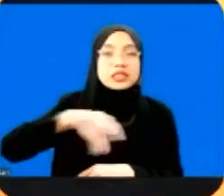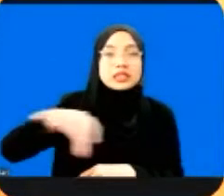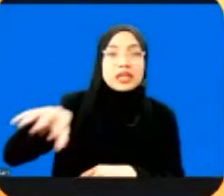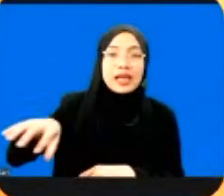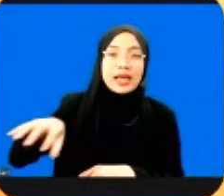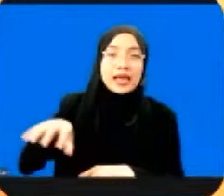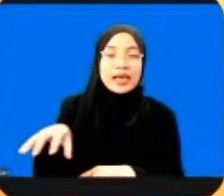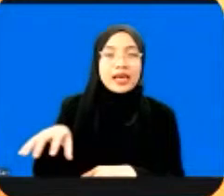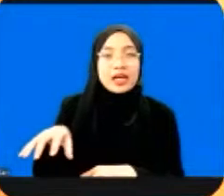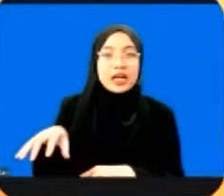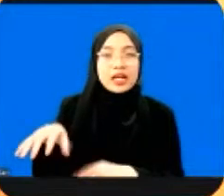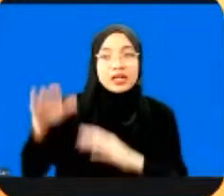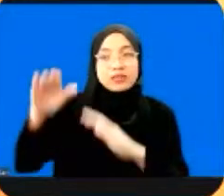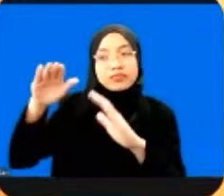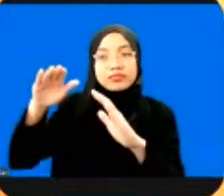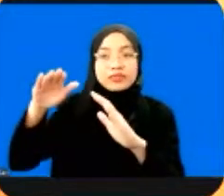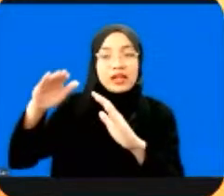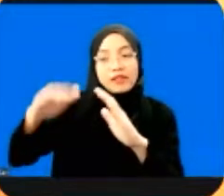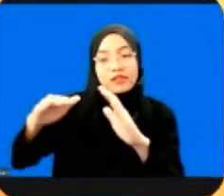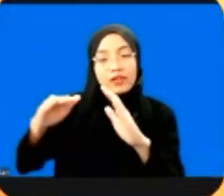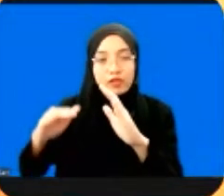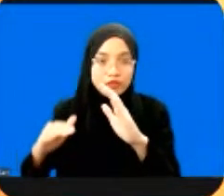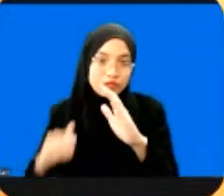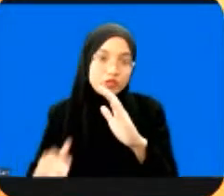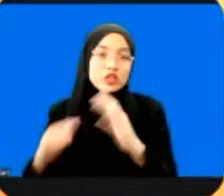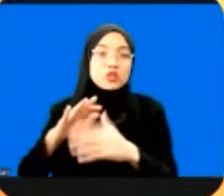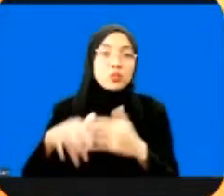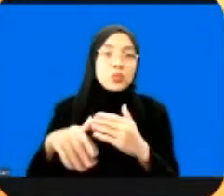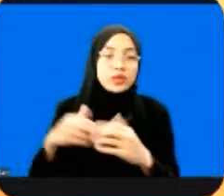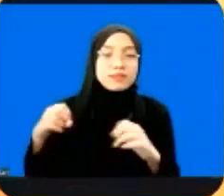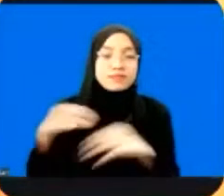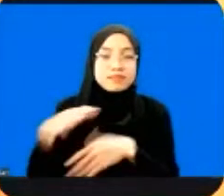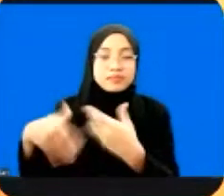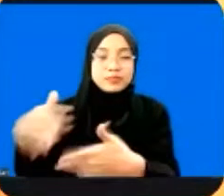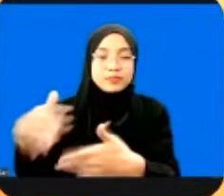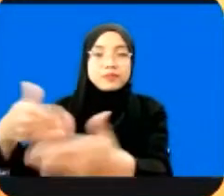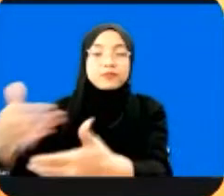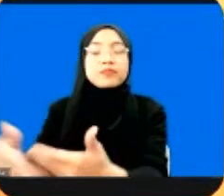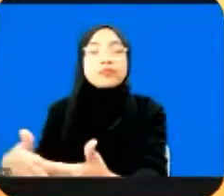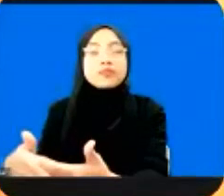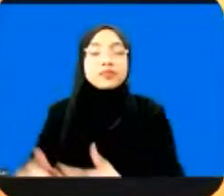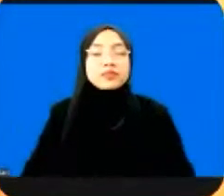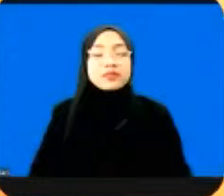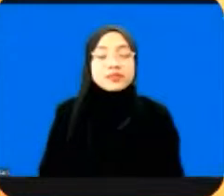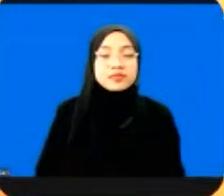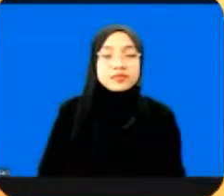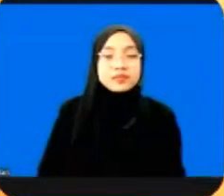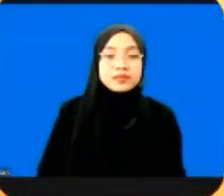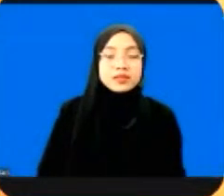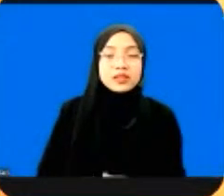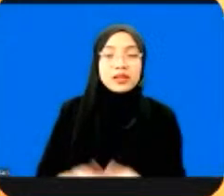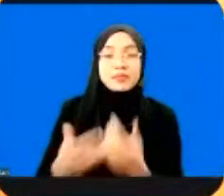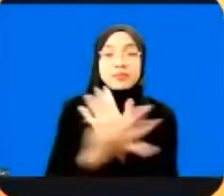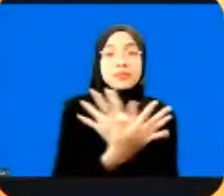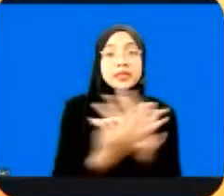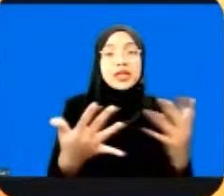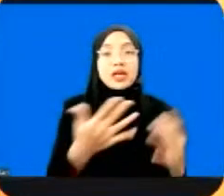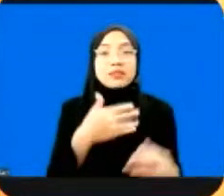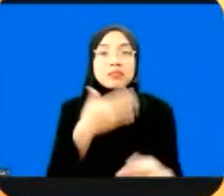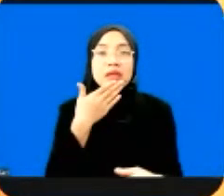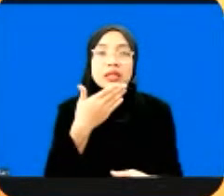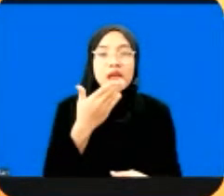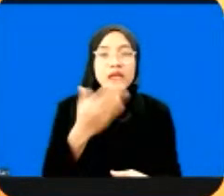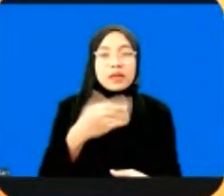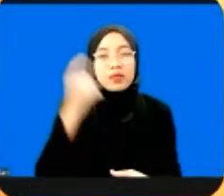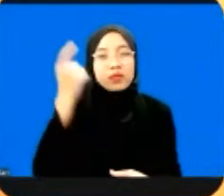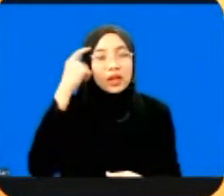probably it unintentionally, but public start to think that for some political party that use